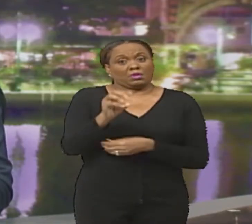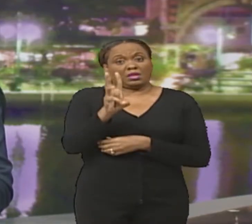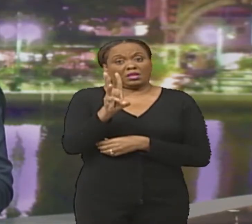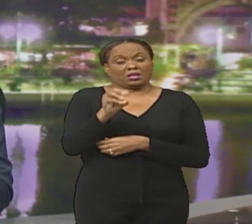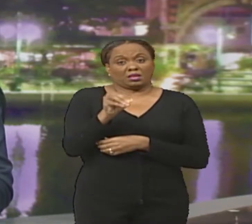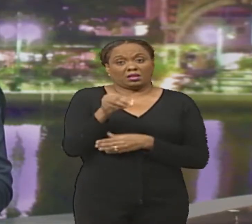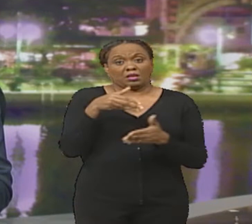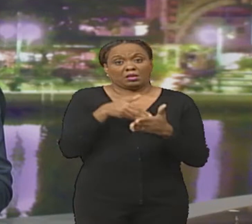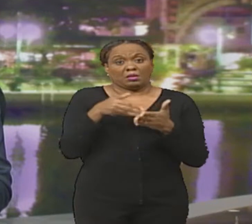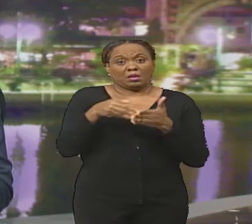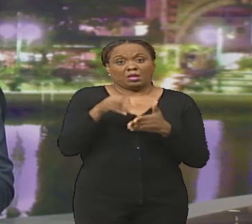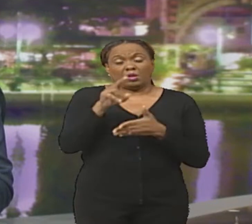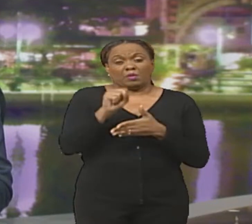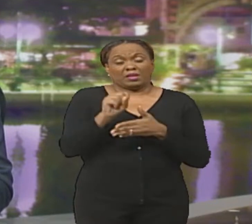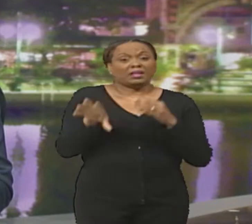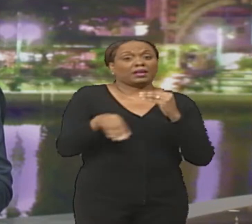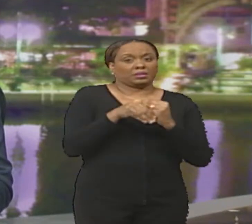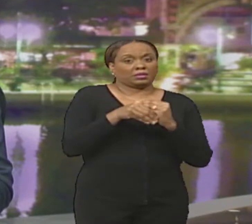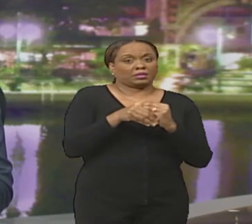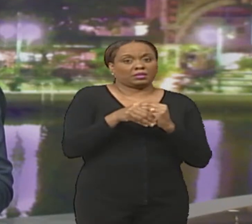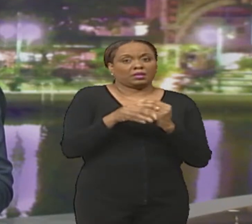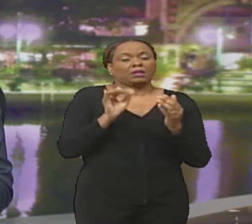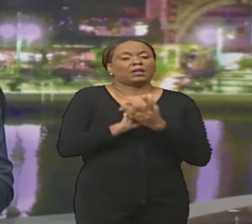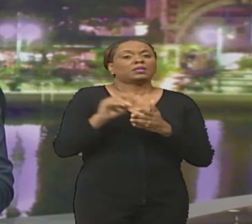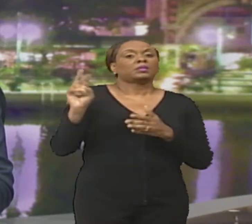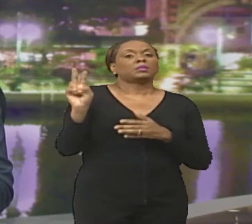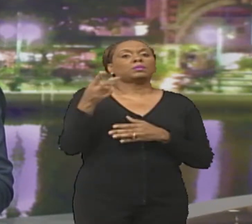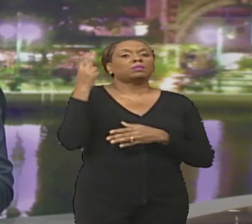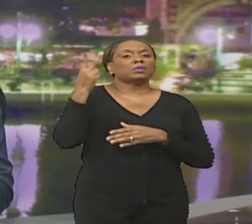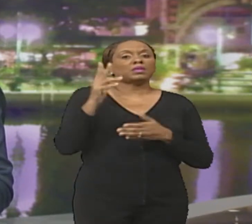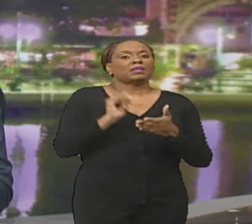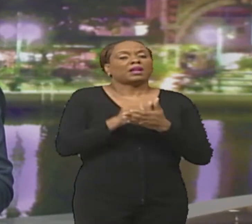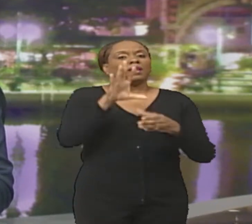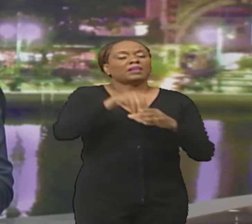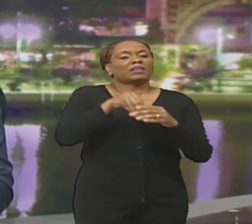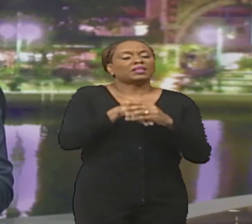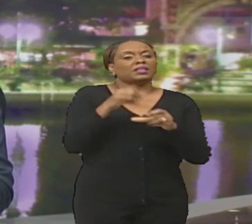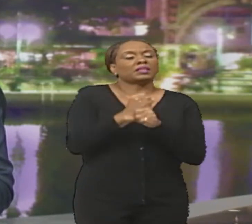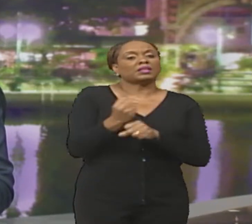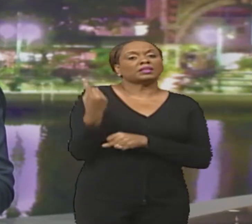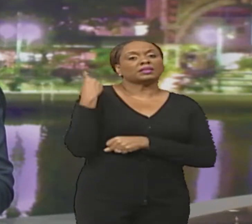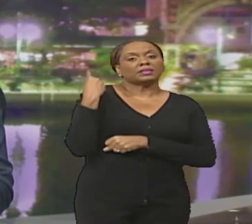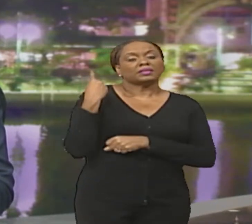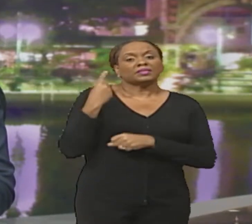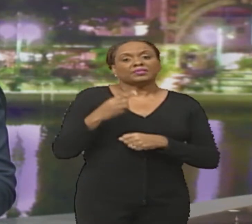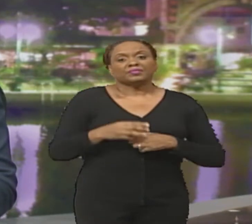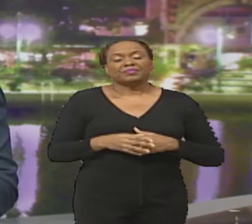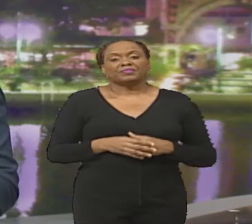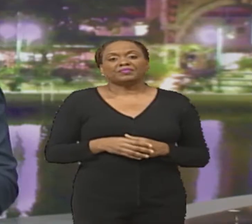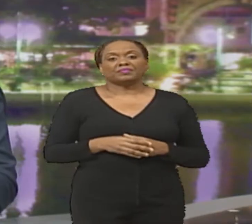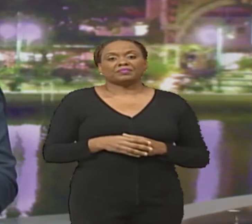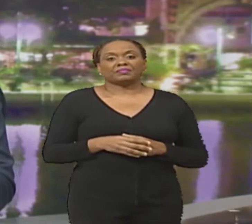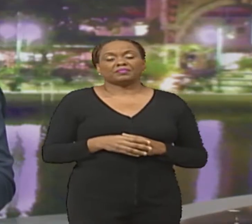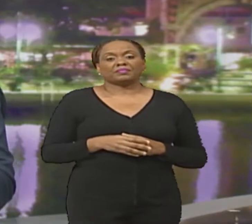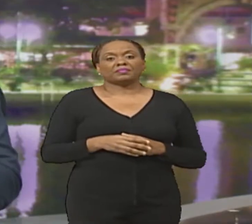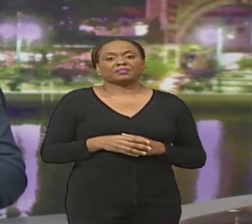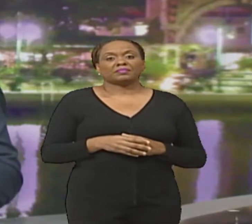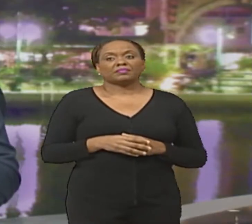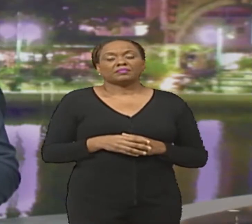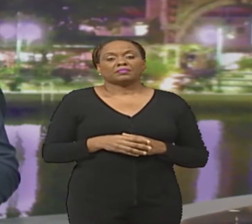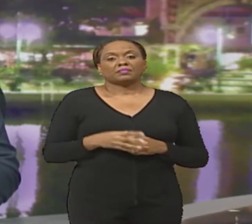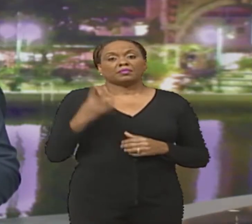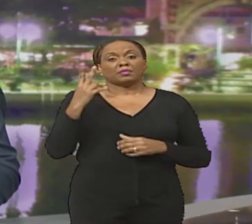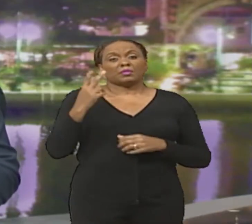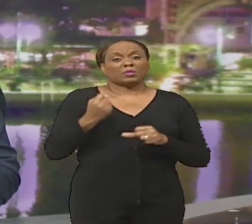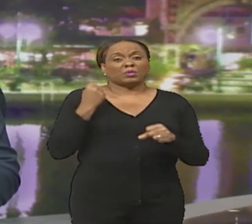US in these areas, which is twice the amount invested last year. The next 2